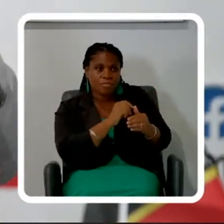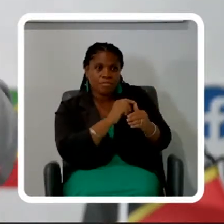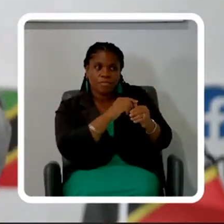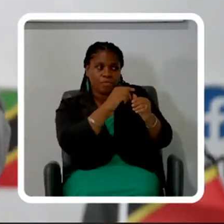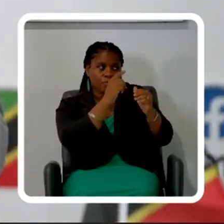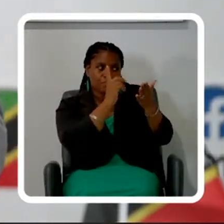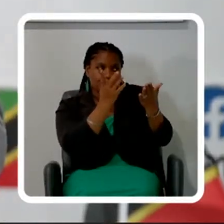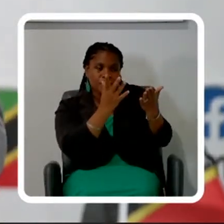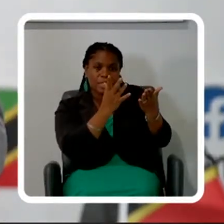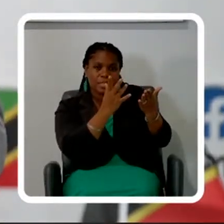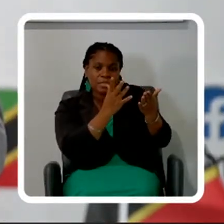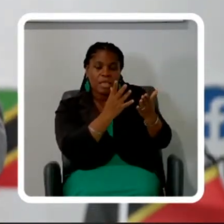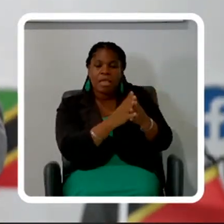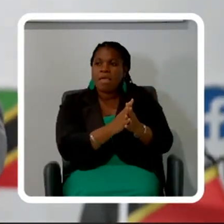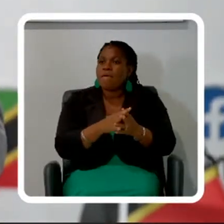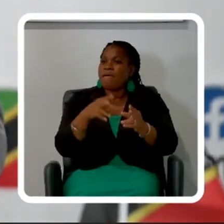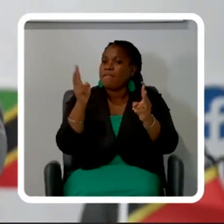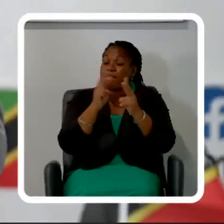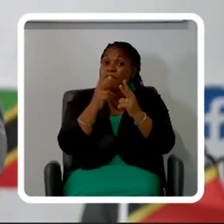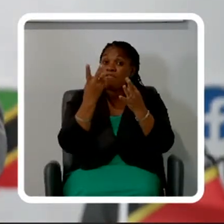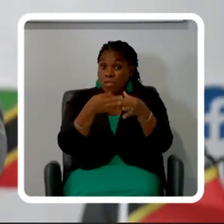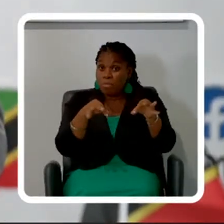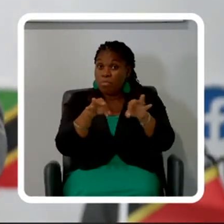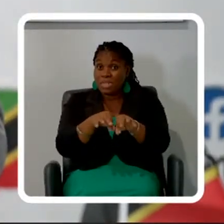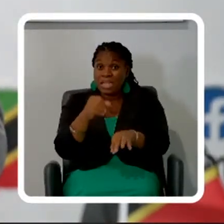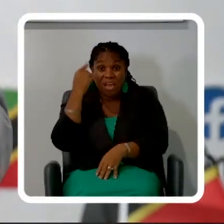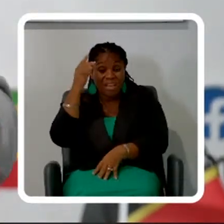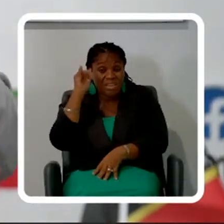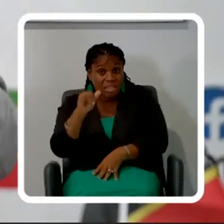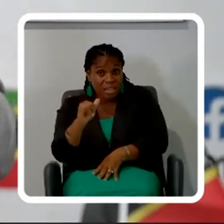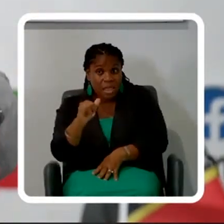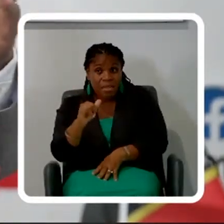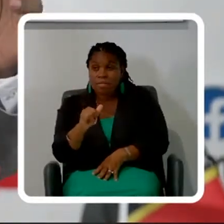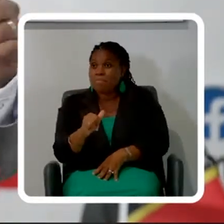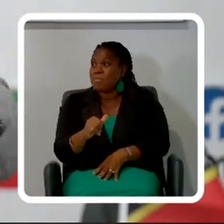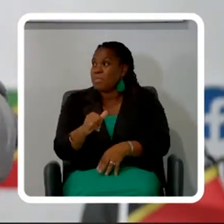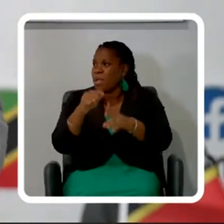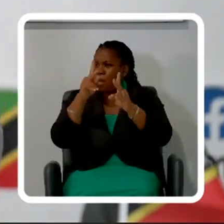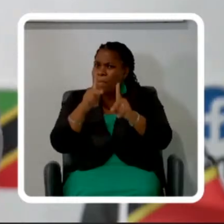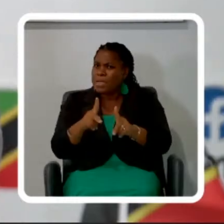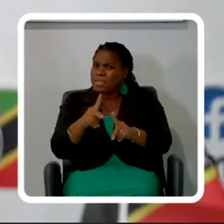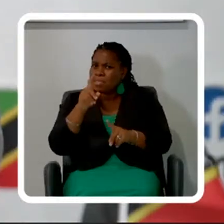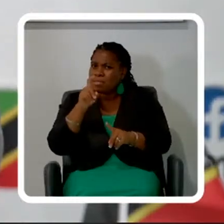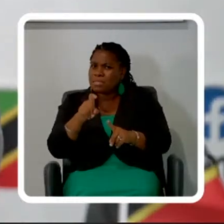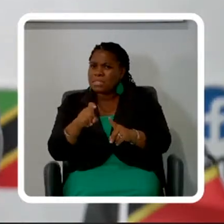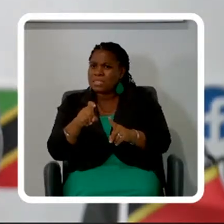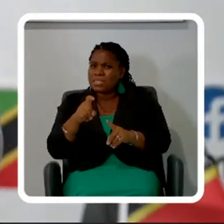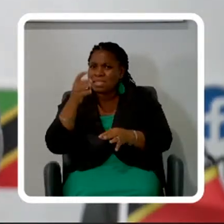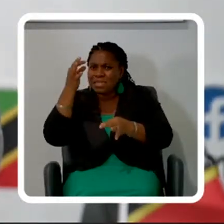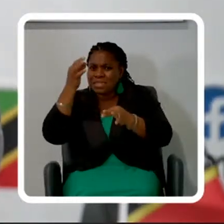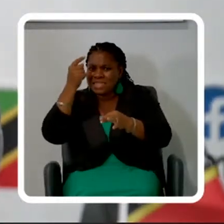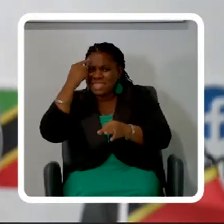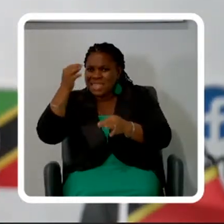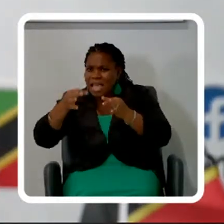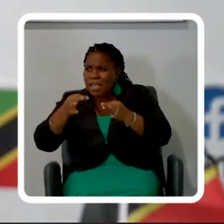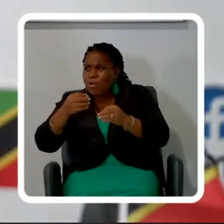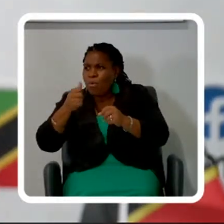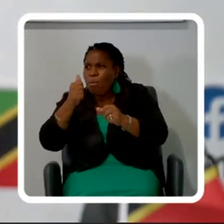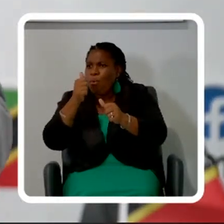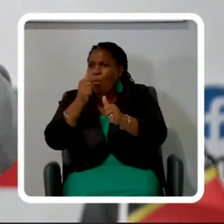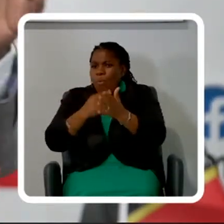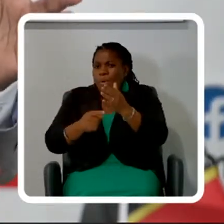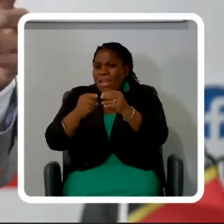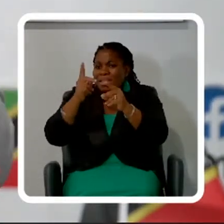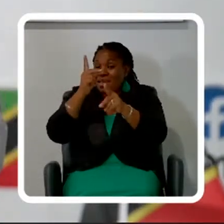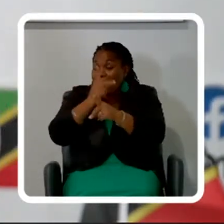It's very critical that that is understood like that. Somebody will determine what citizenship they have. If they want